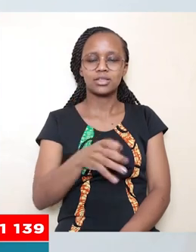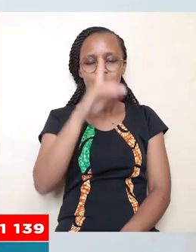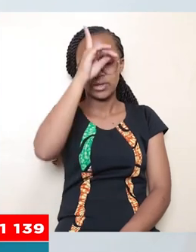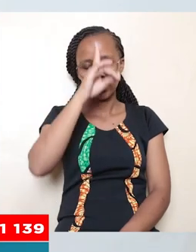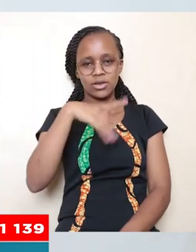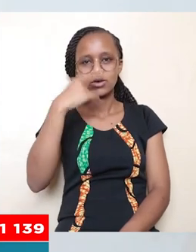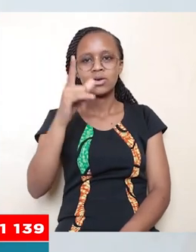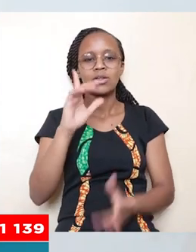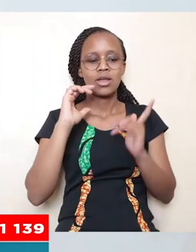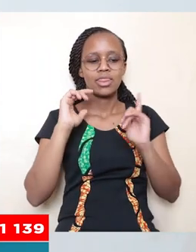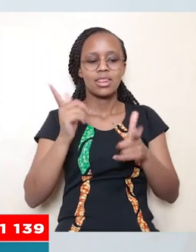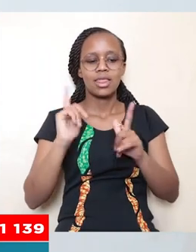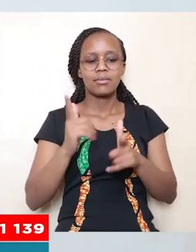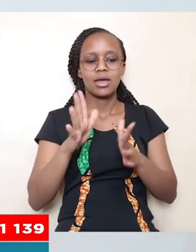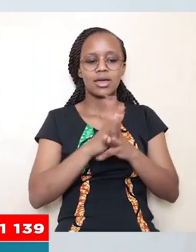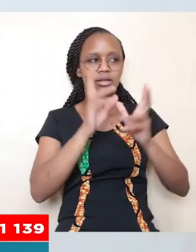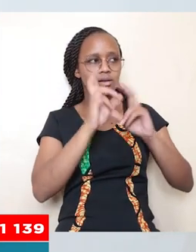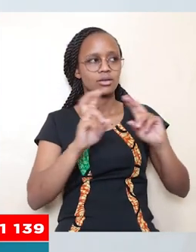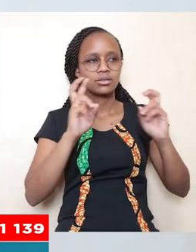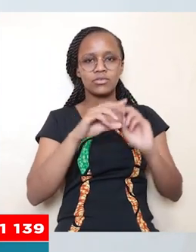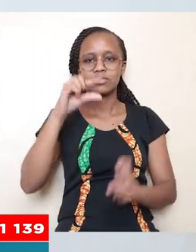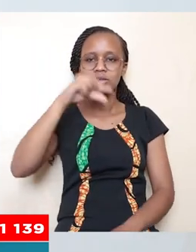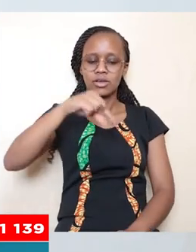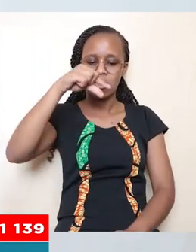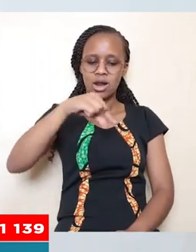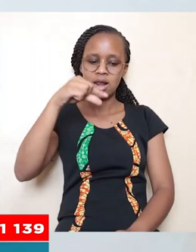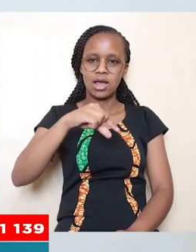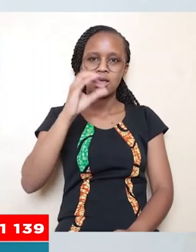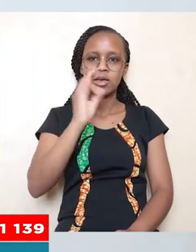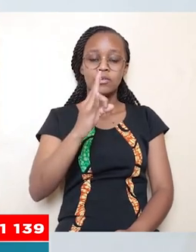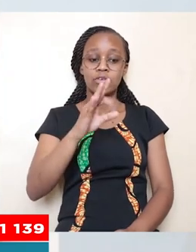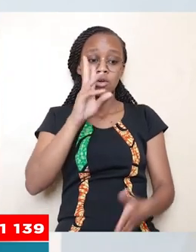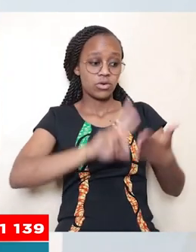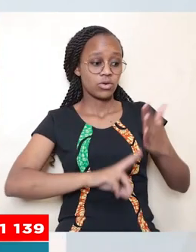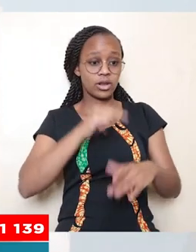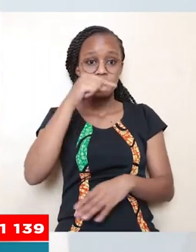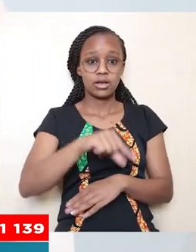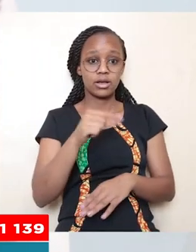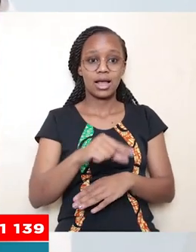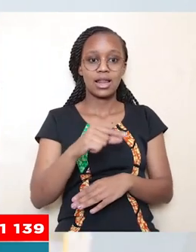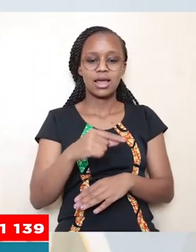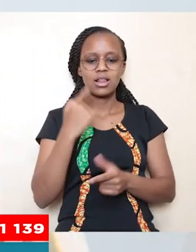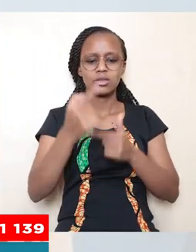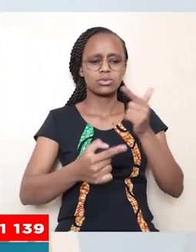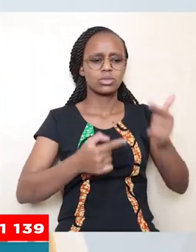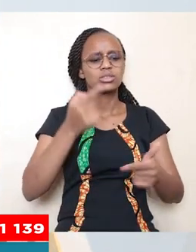muede library, mutafute Quran. If you read Quran back to